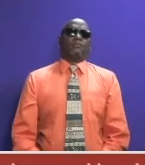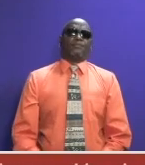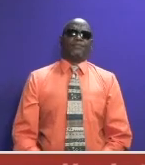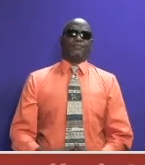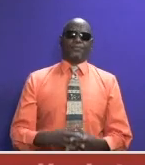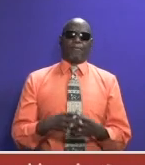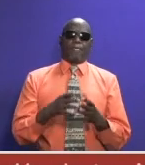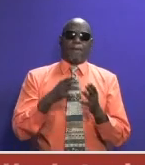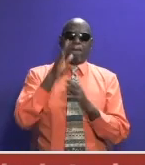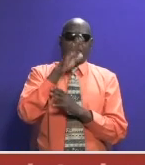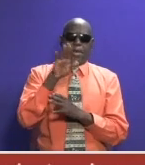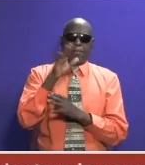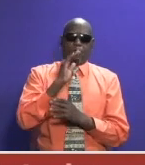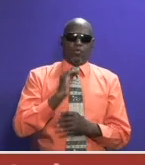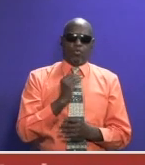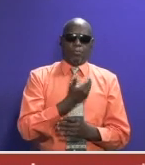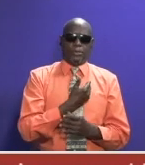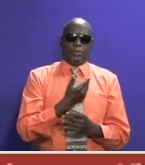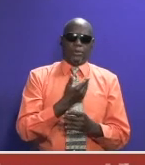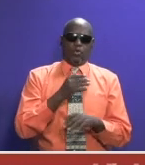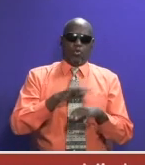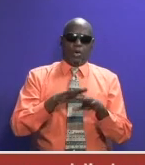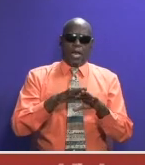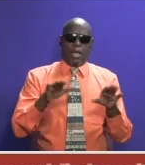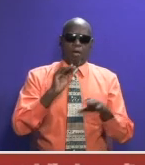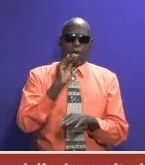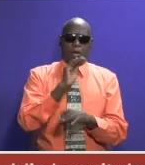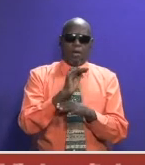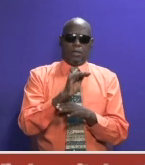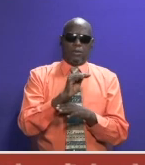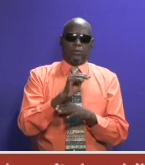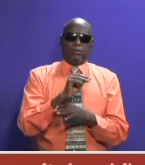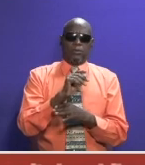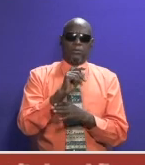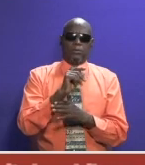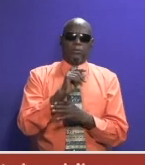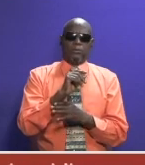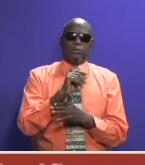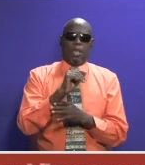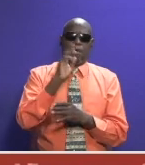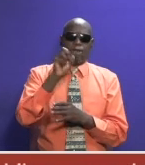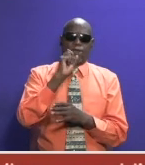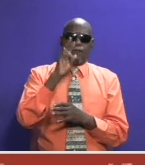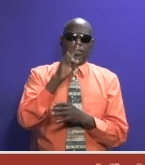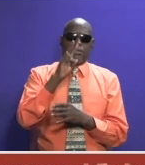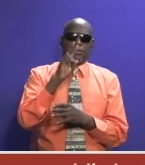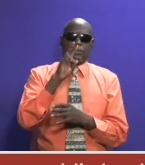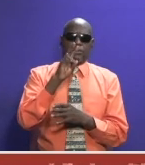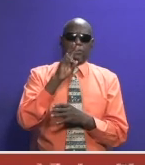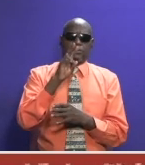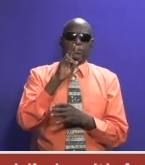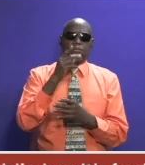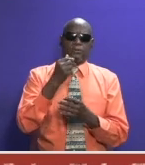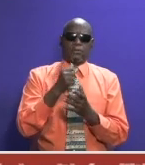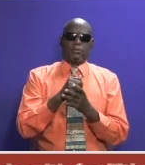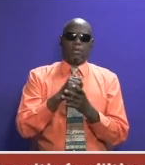And the Parliamentary Committee on Land has asked televangelist James Nganga of the Neno